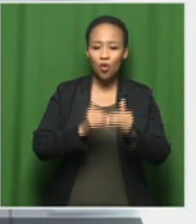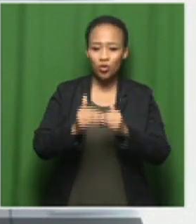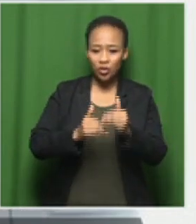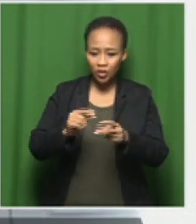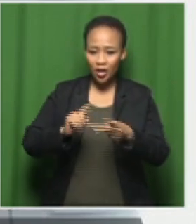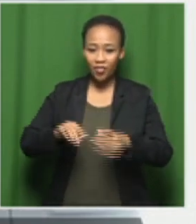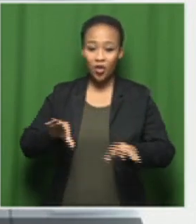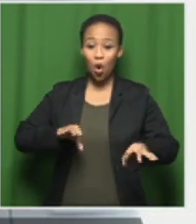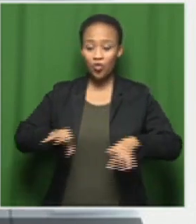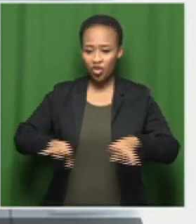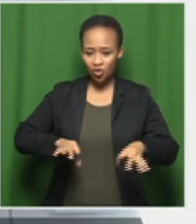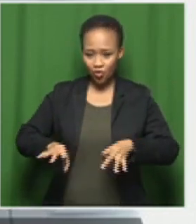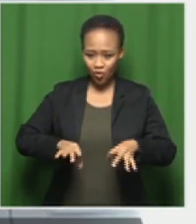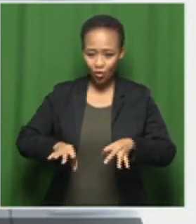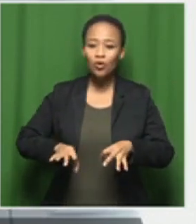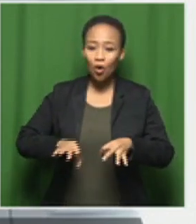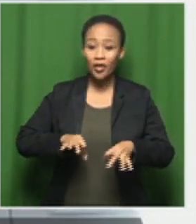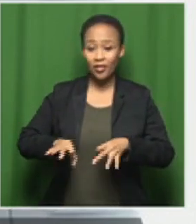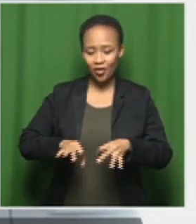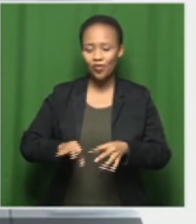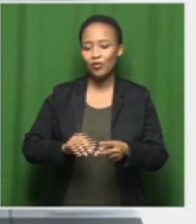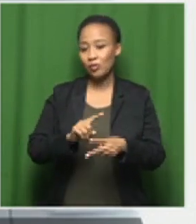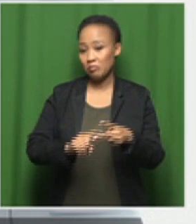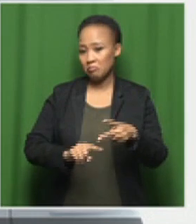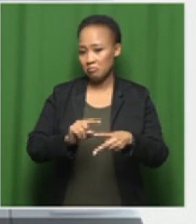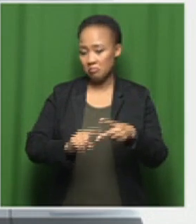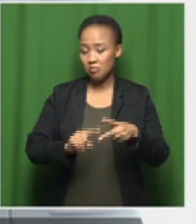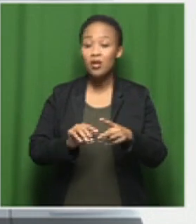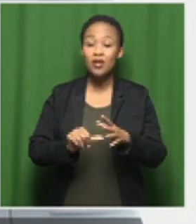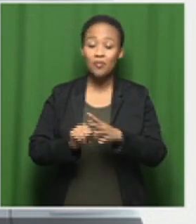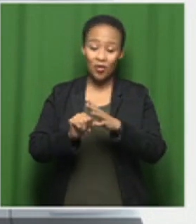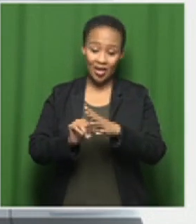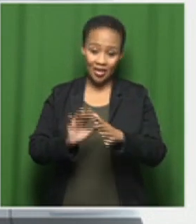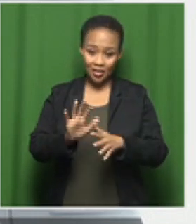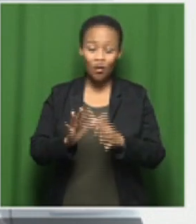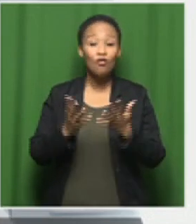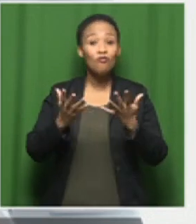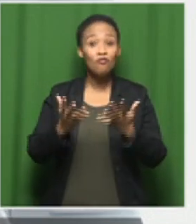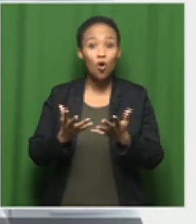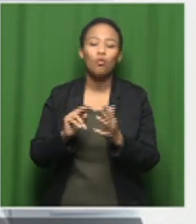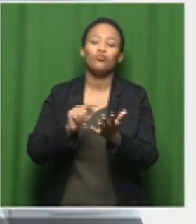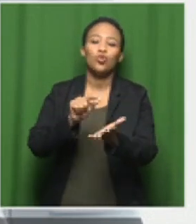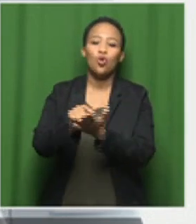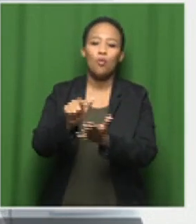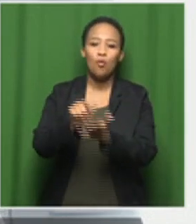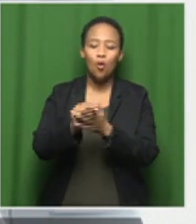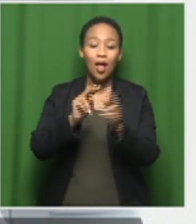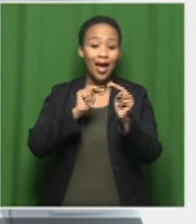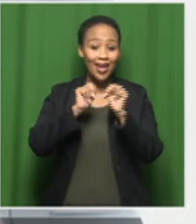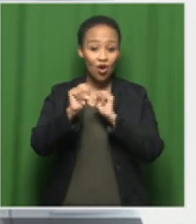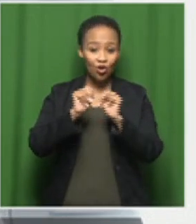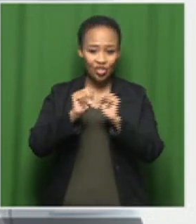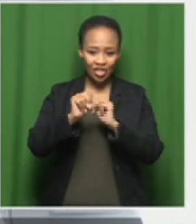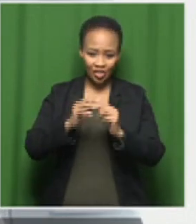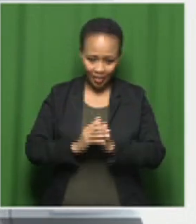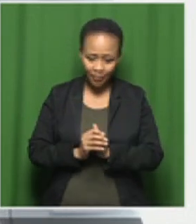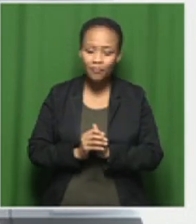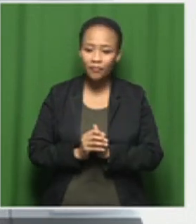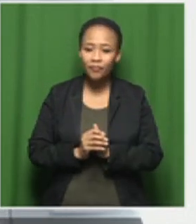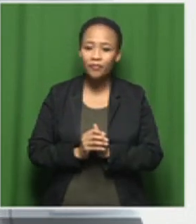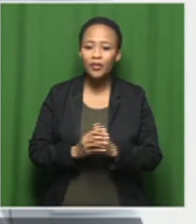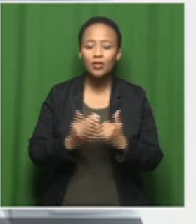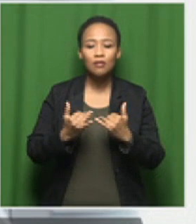both those things are very apparent within the Lobola negotiation. And I think it certainly